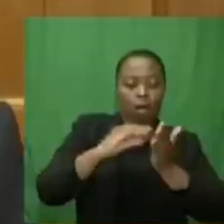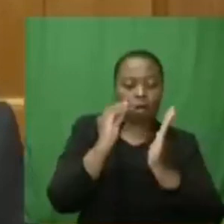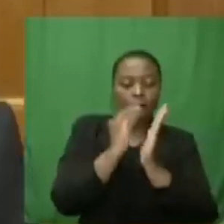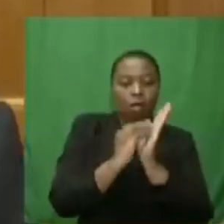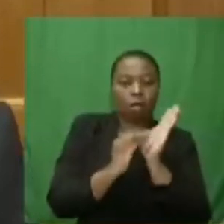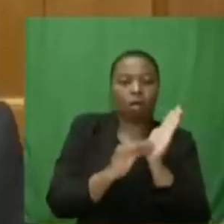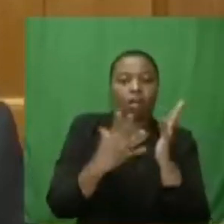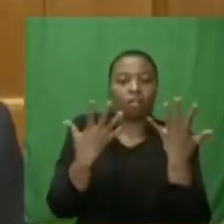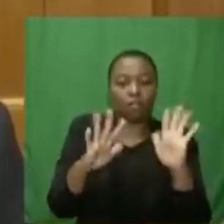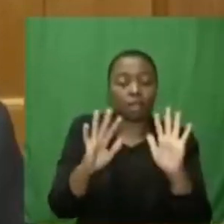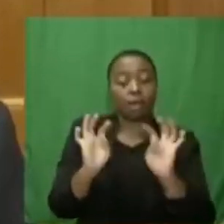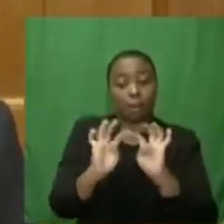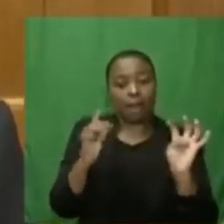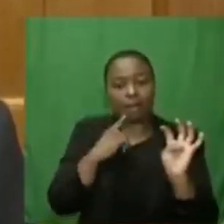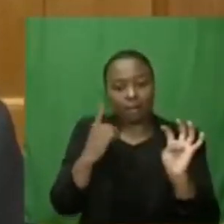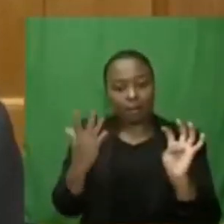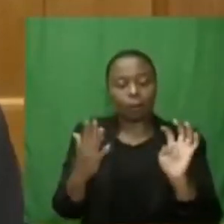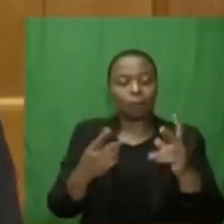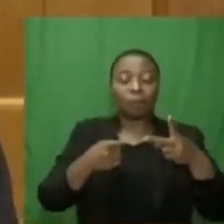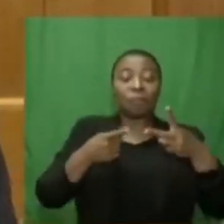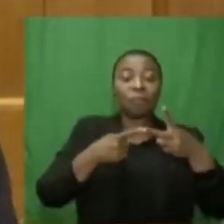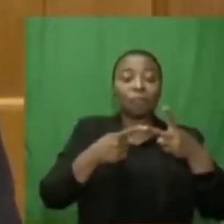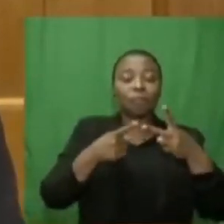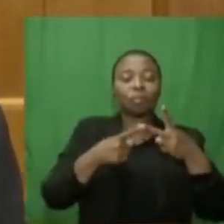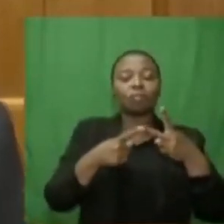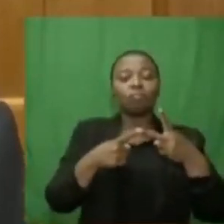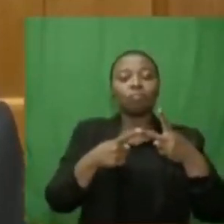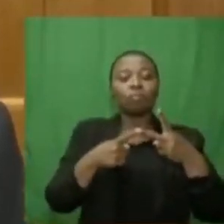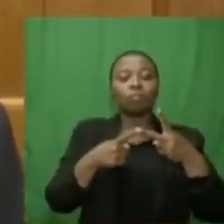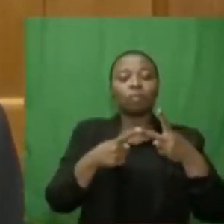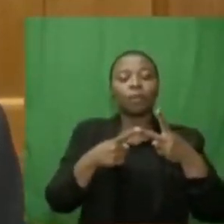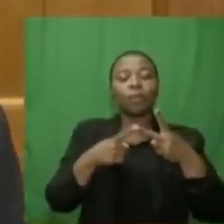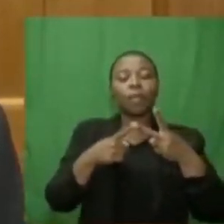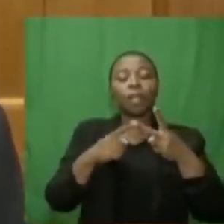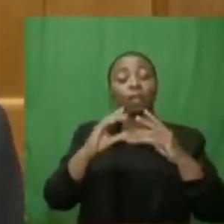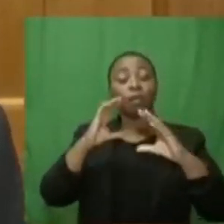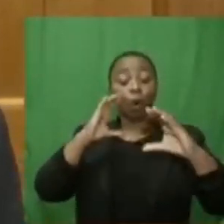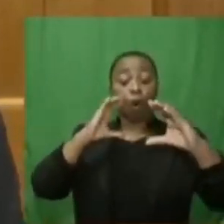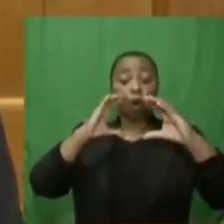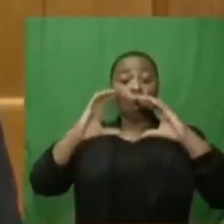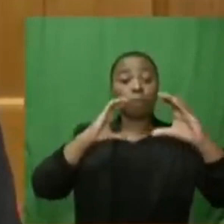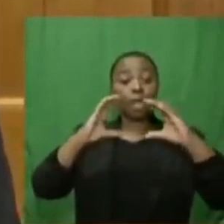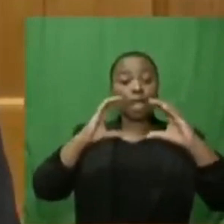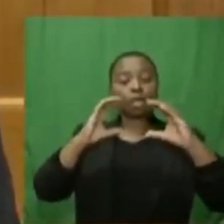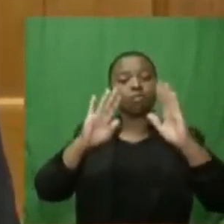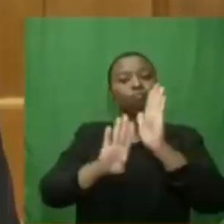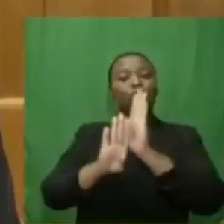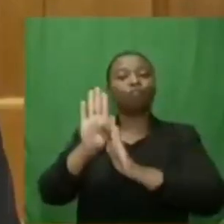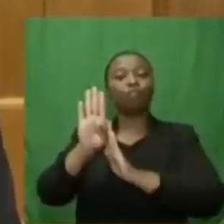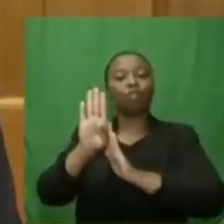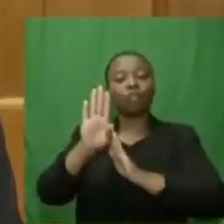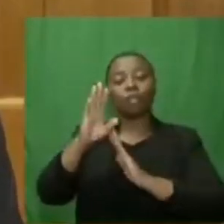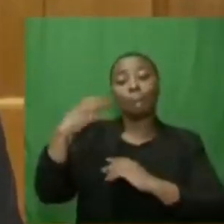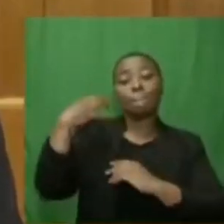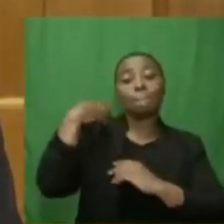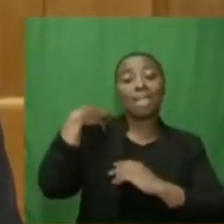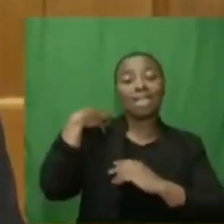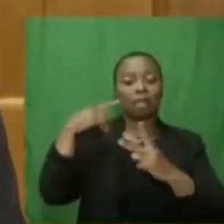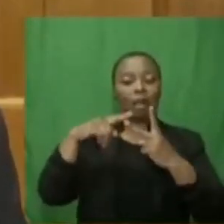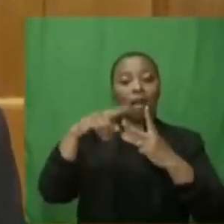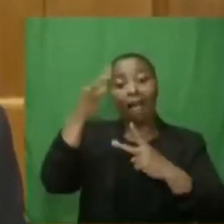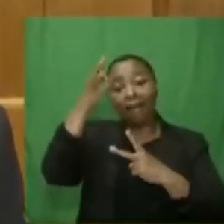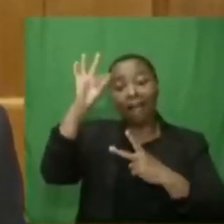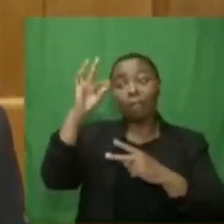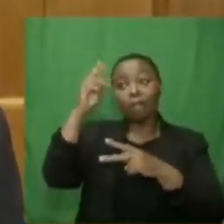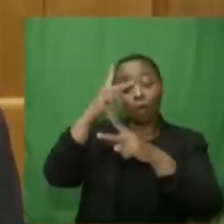recommendations about the improvement of communication between ministers and government officials, including